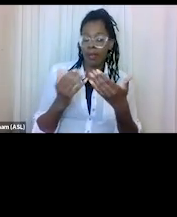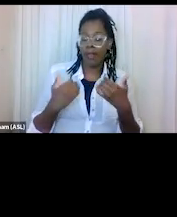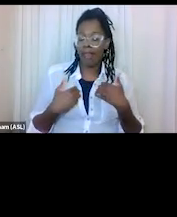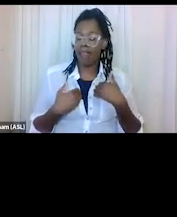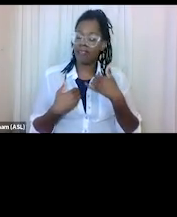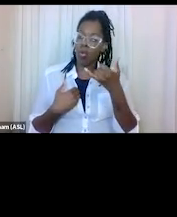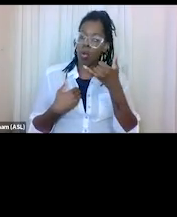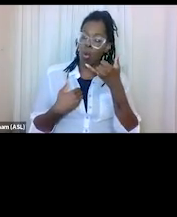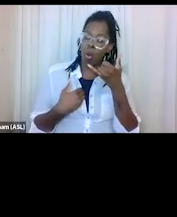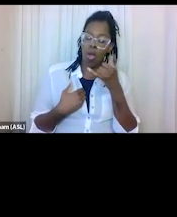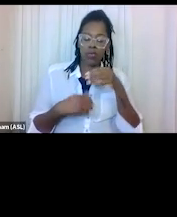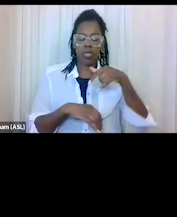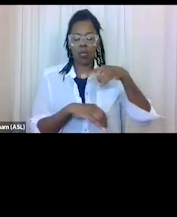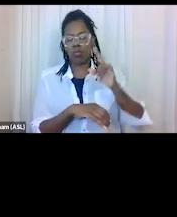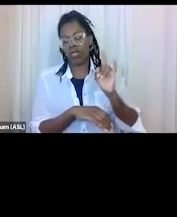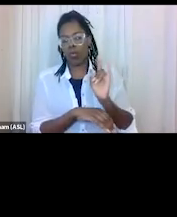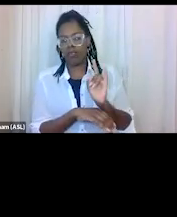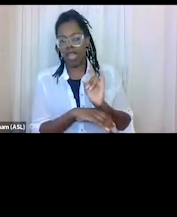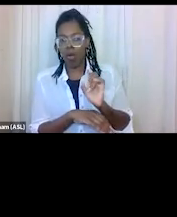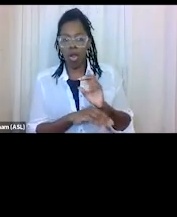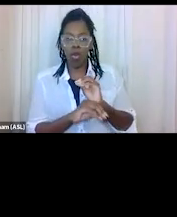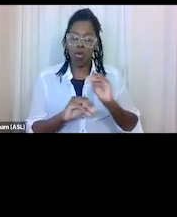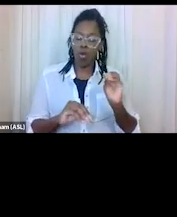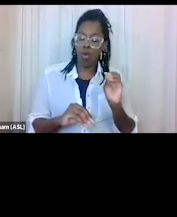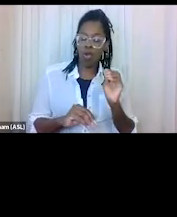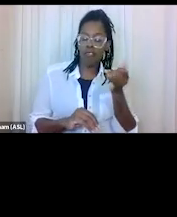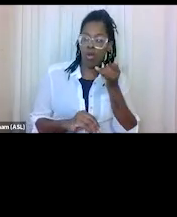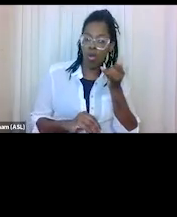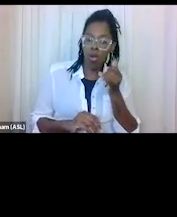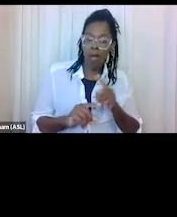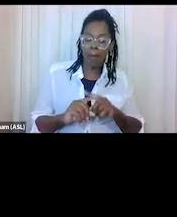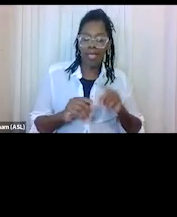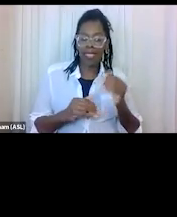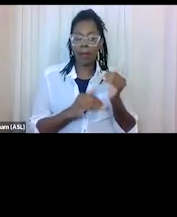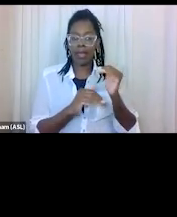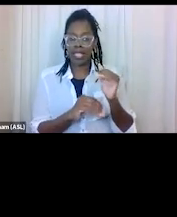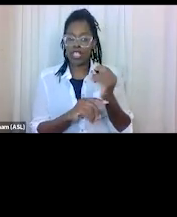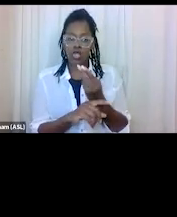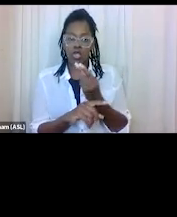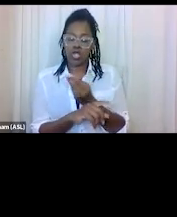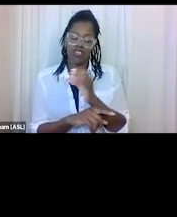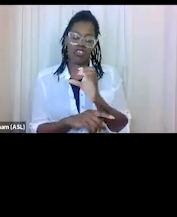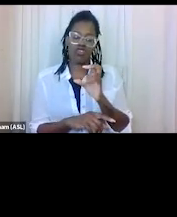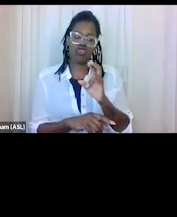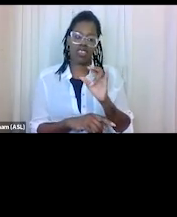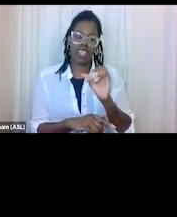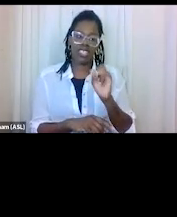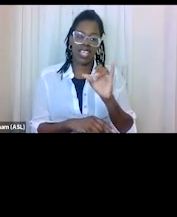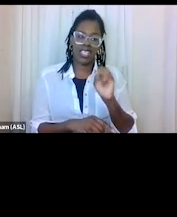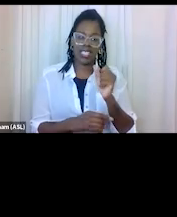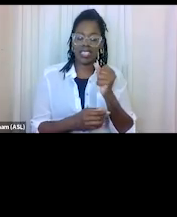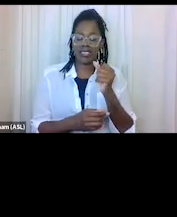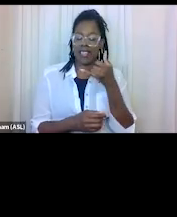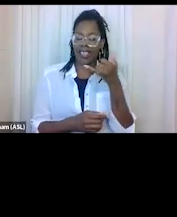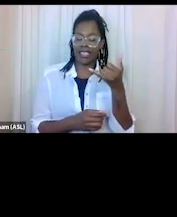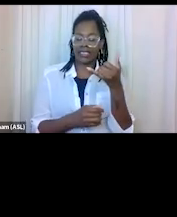with Wi-Fi or no phone at all, limiting safety planning and the use of crisis hotlines. So there's lots of really great crisis lines